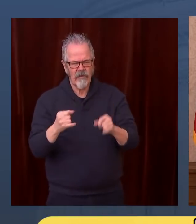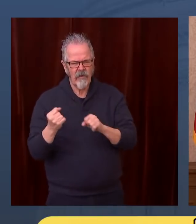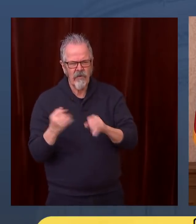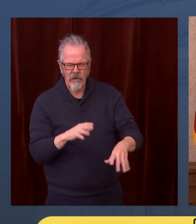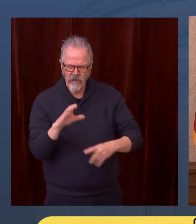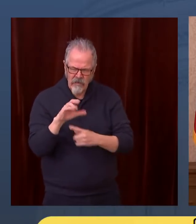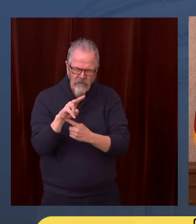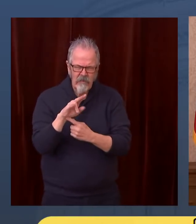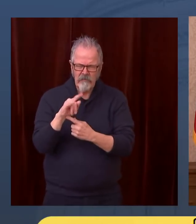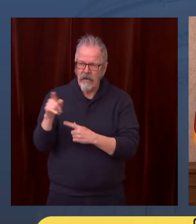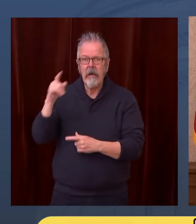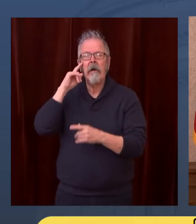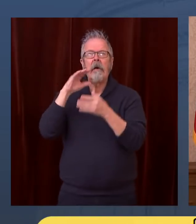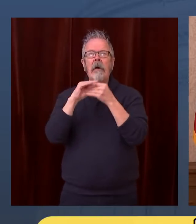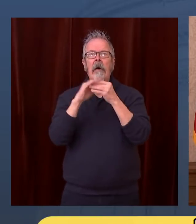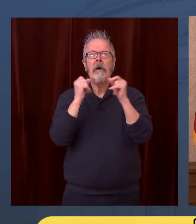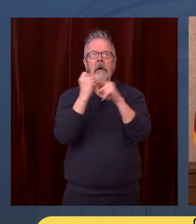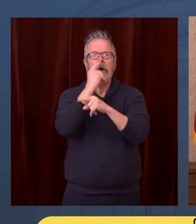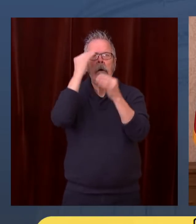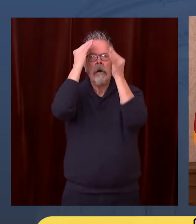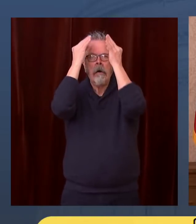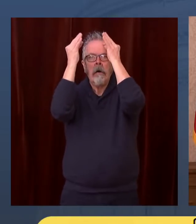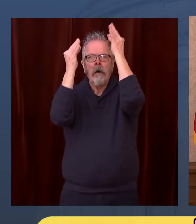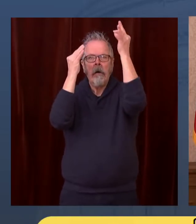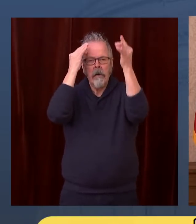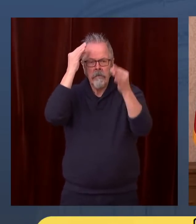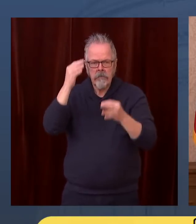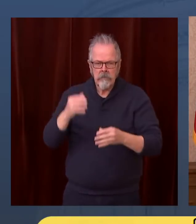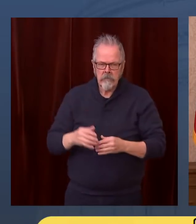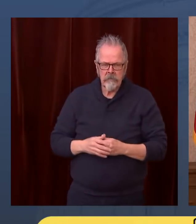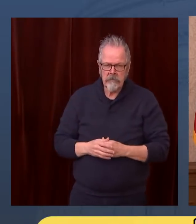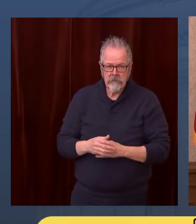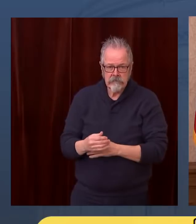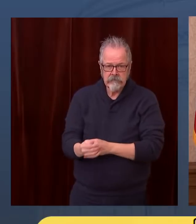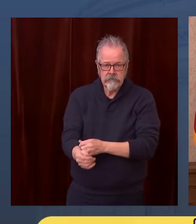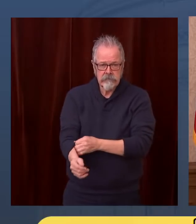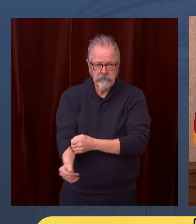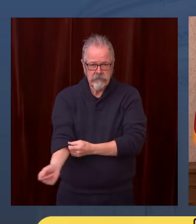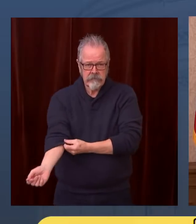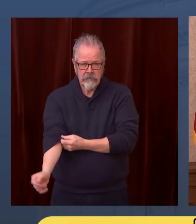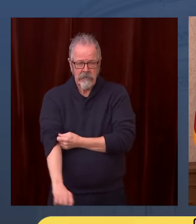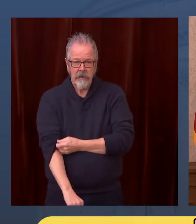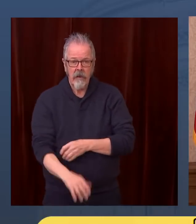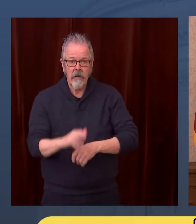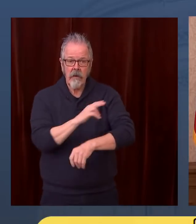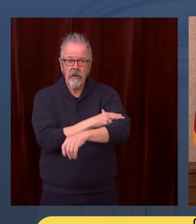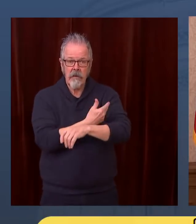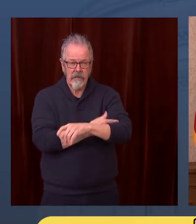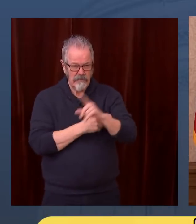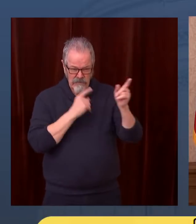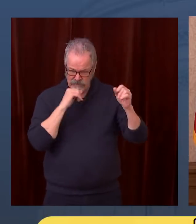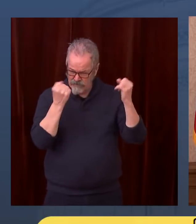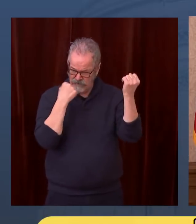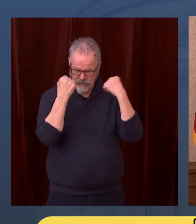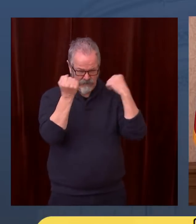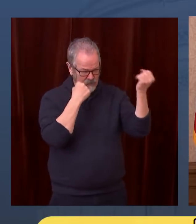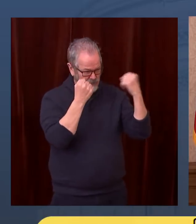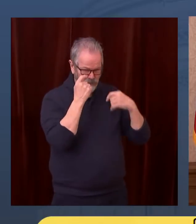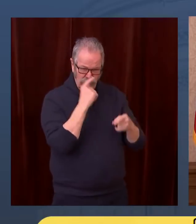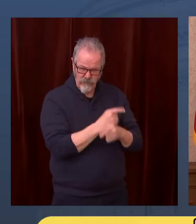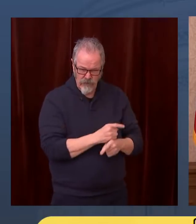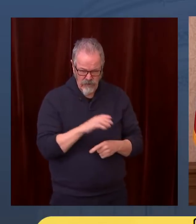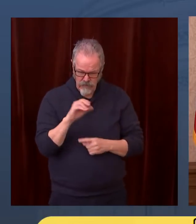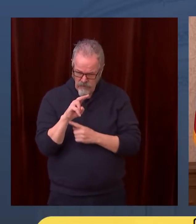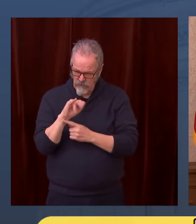sure I understand what you're driving at. Every hospital will tell you that. And yes, we have a